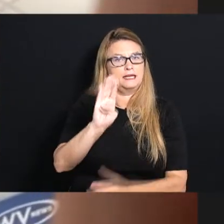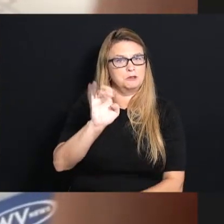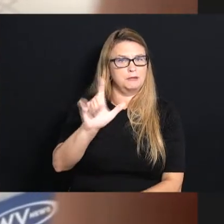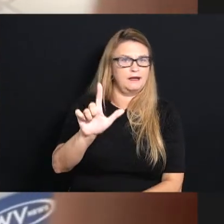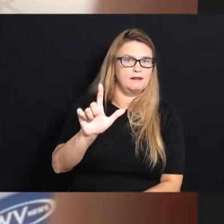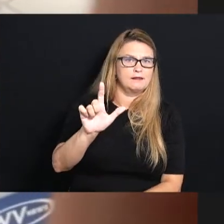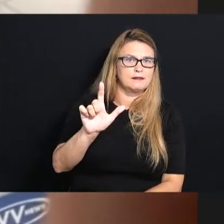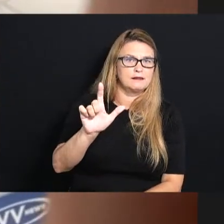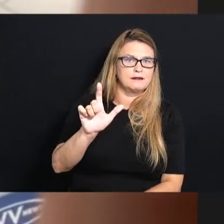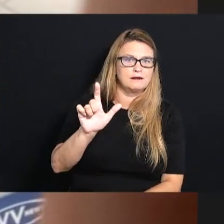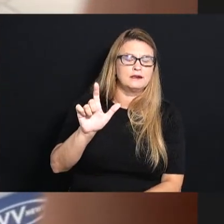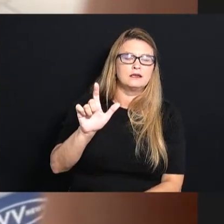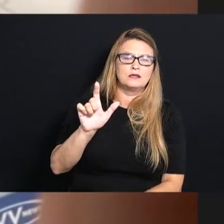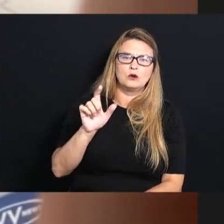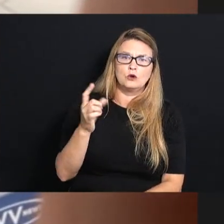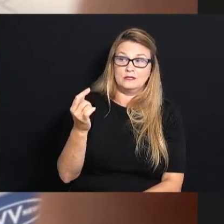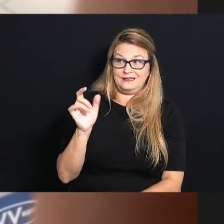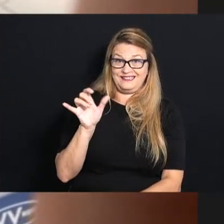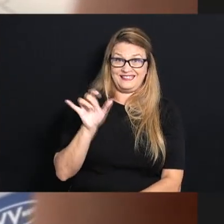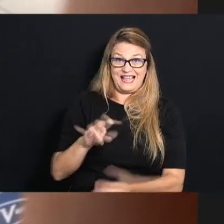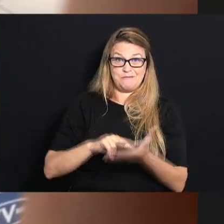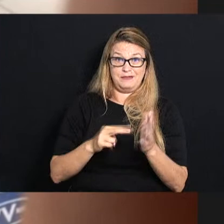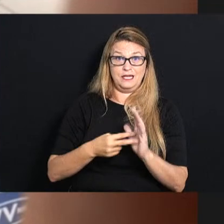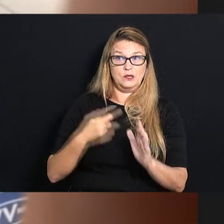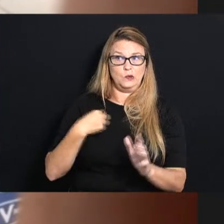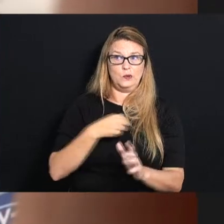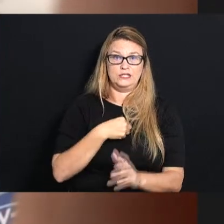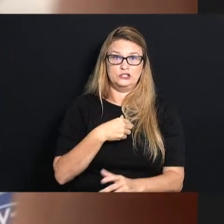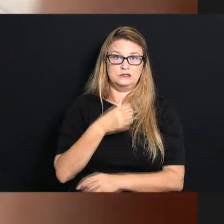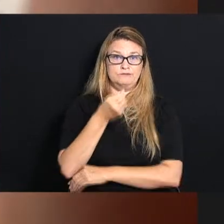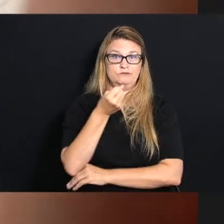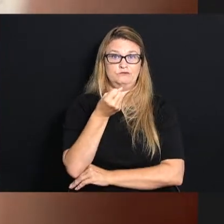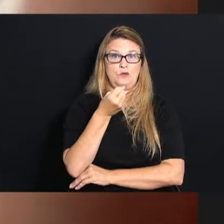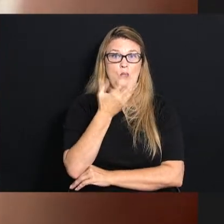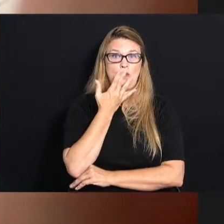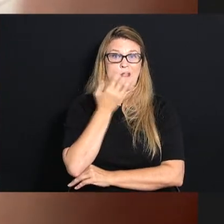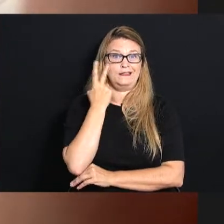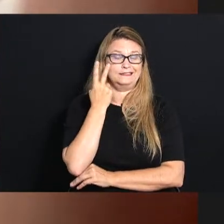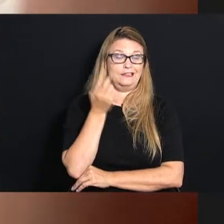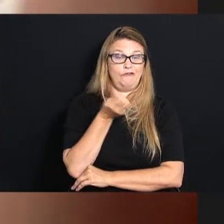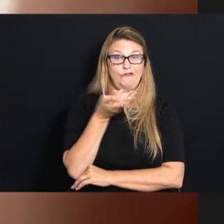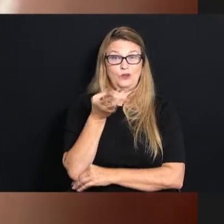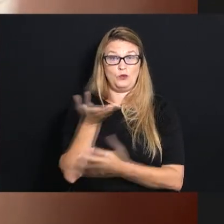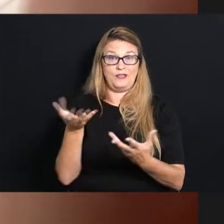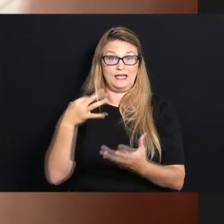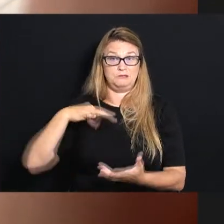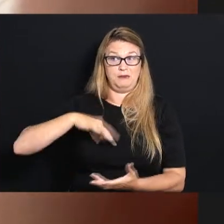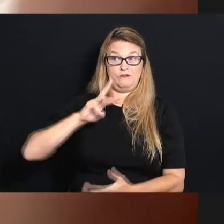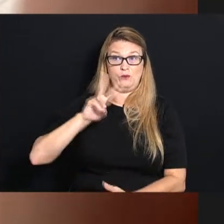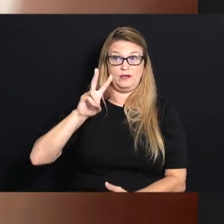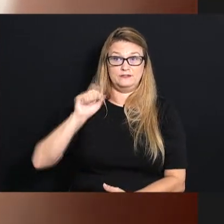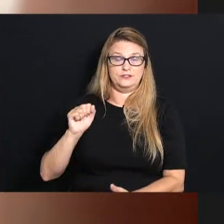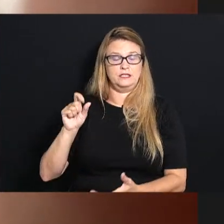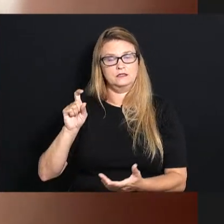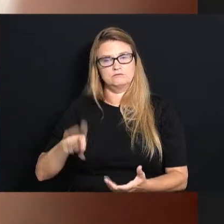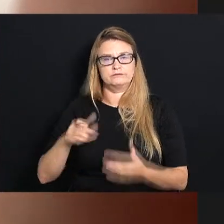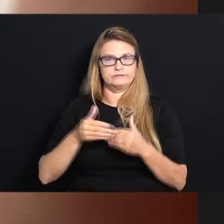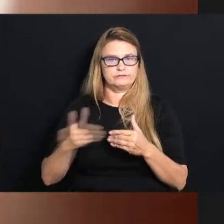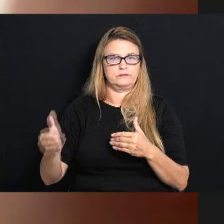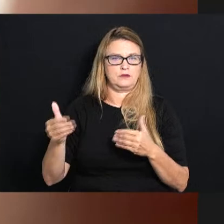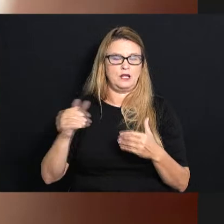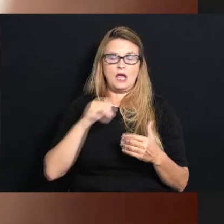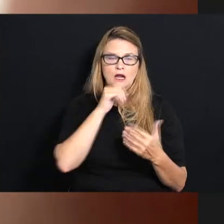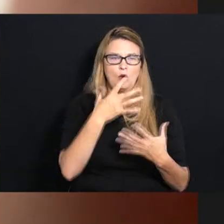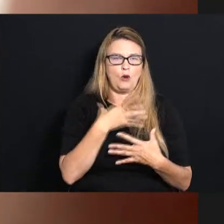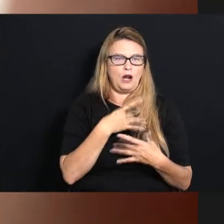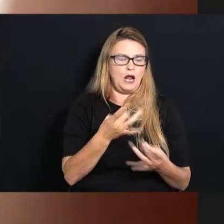the thing where you have to just kind of hold your nose at the whole bill and say there's a couple of good items in here and for West Virginia, so therefore I don't